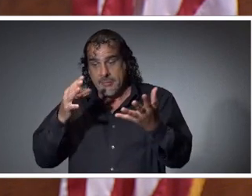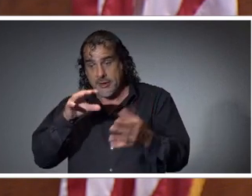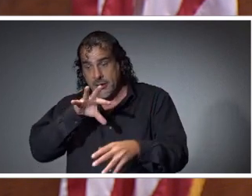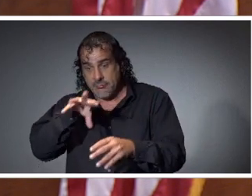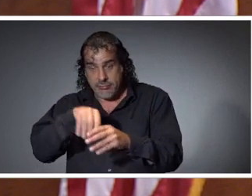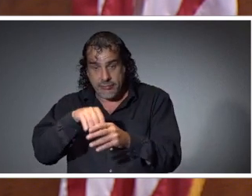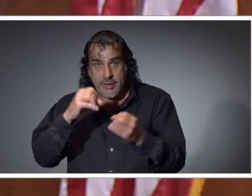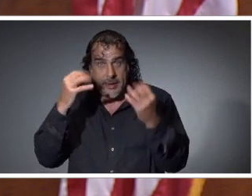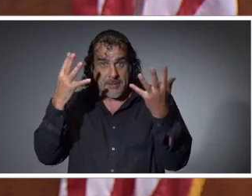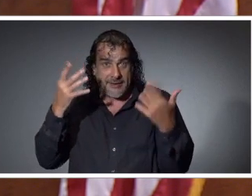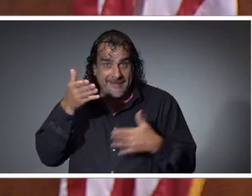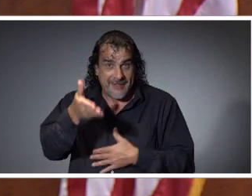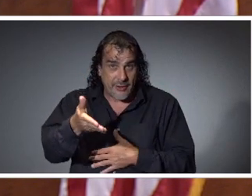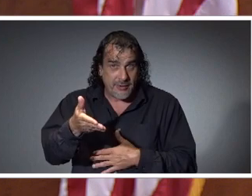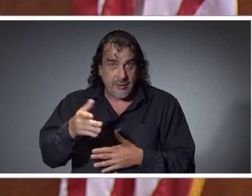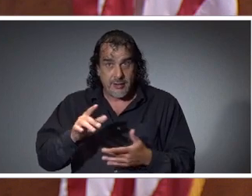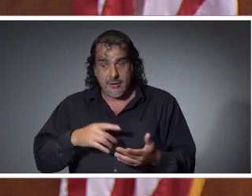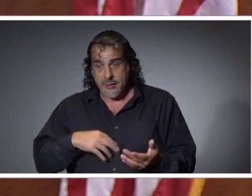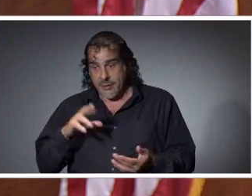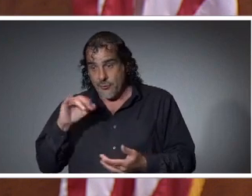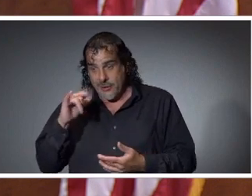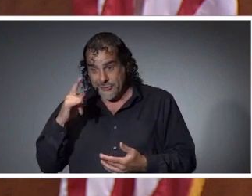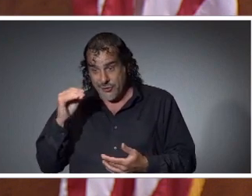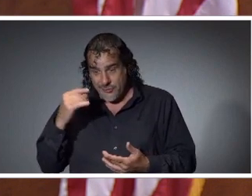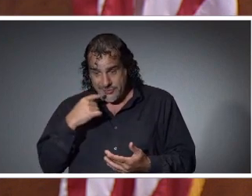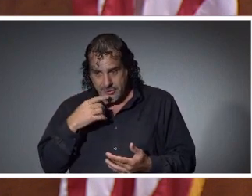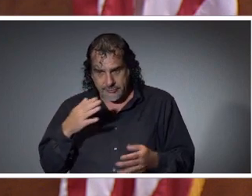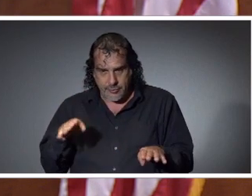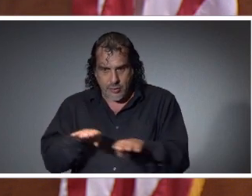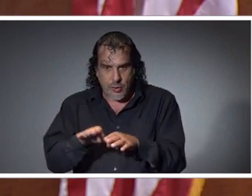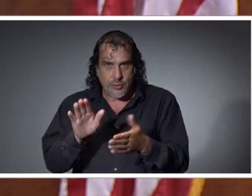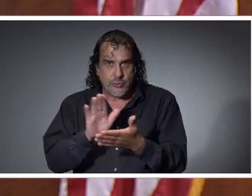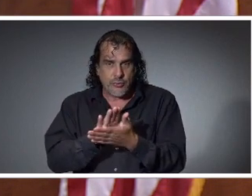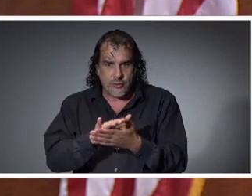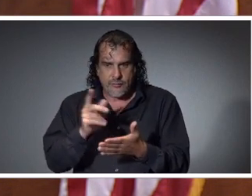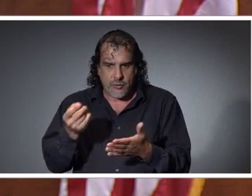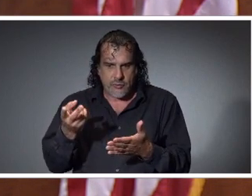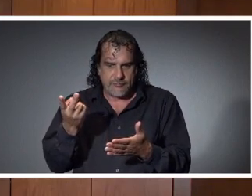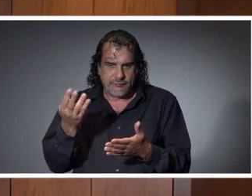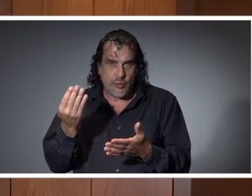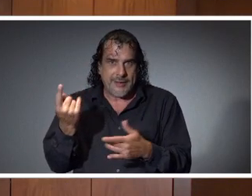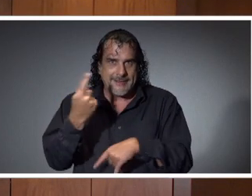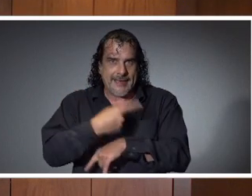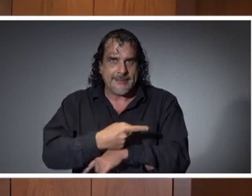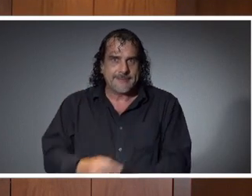school, that the ratio is such that it makes more sense just to shut down the school for a 14-day period.